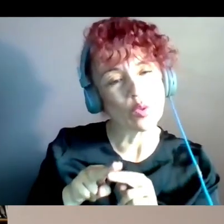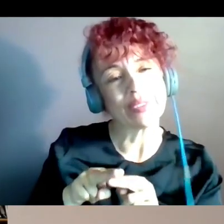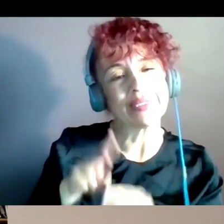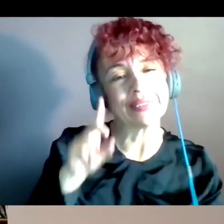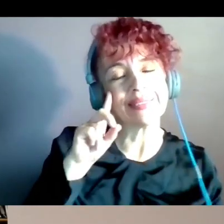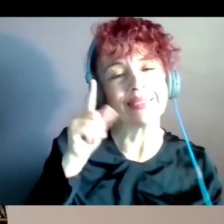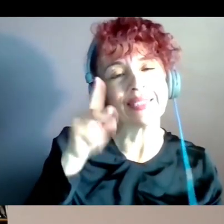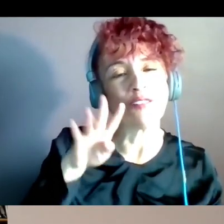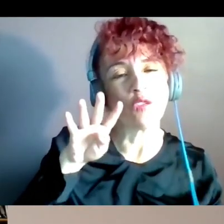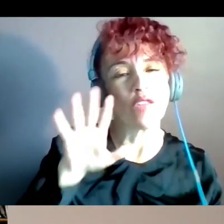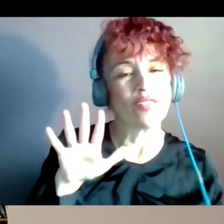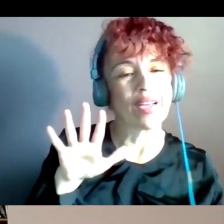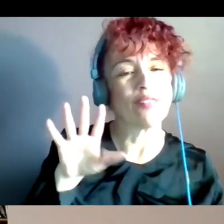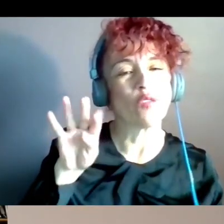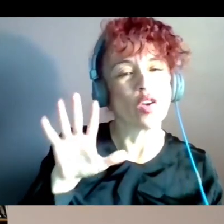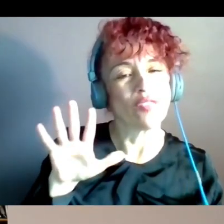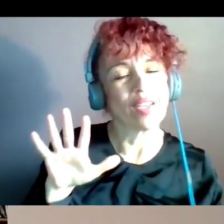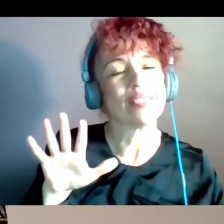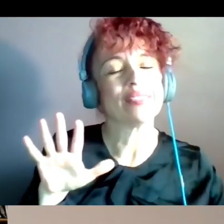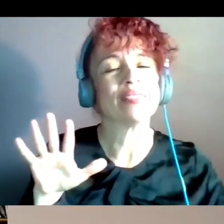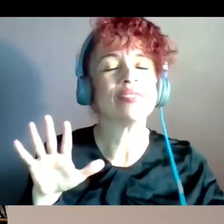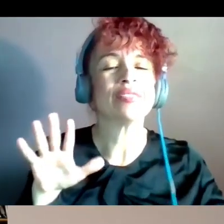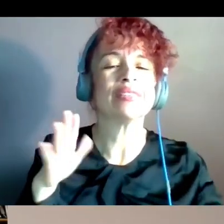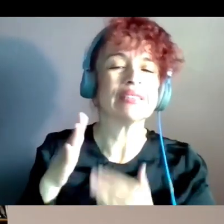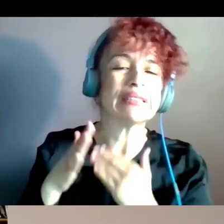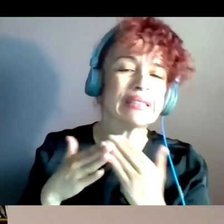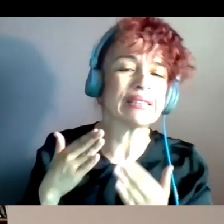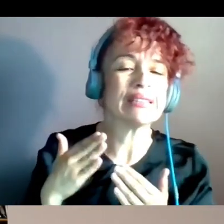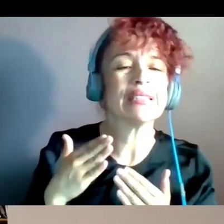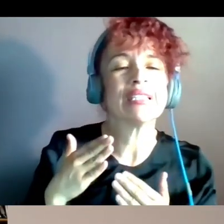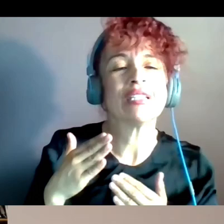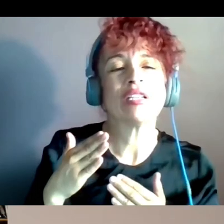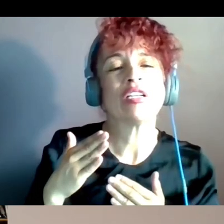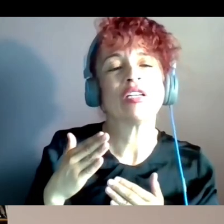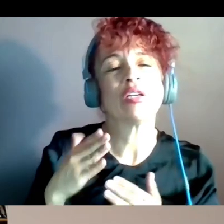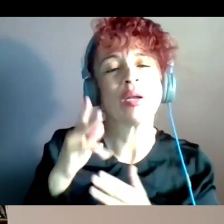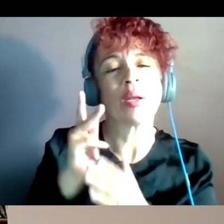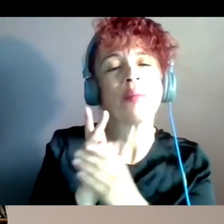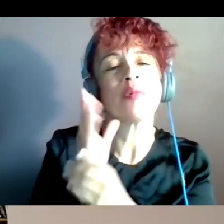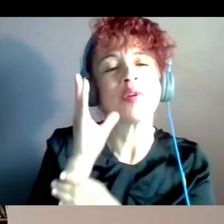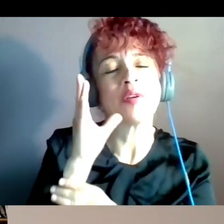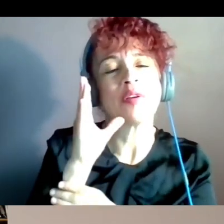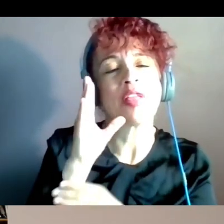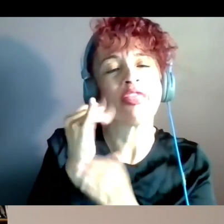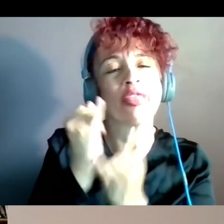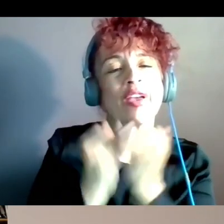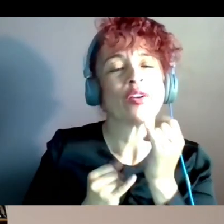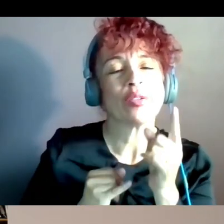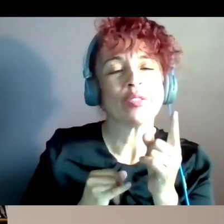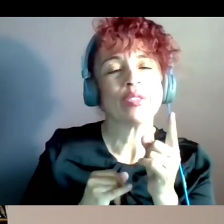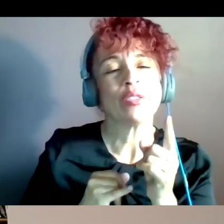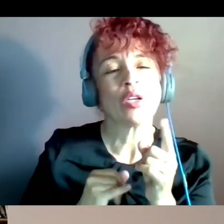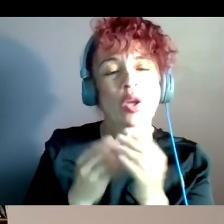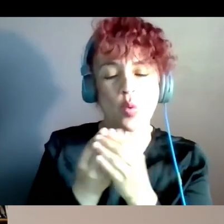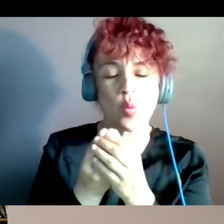half of 45. Right, right. Or most carving tools are 22.5. Pine is usually a little bit thinner. Mm. But with the